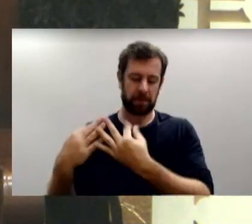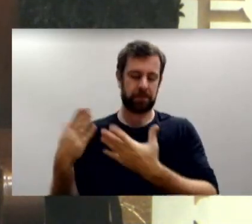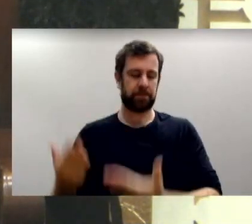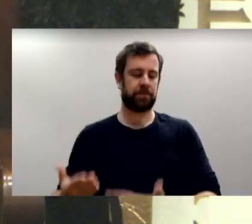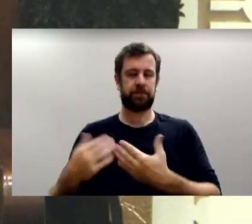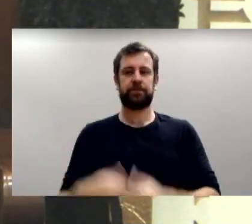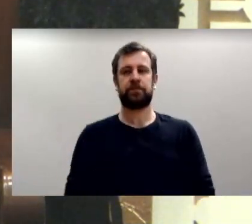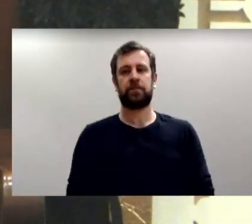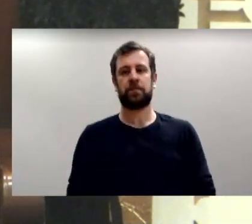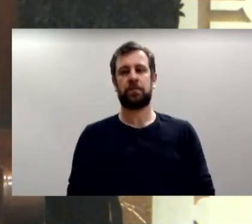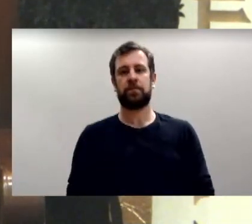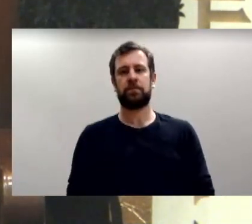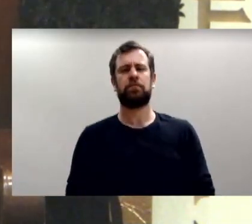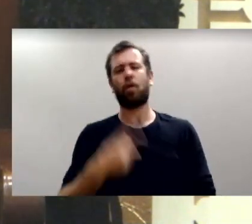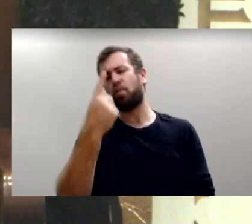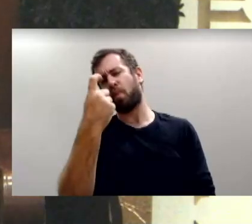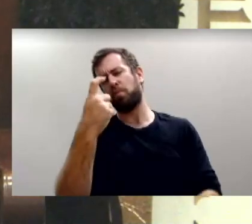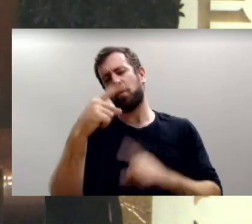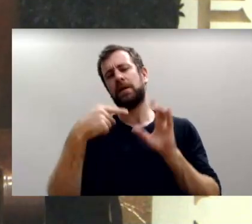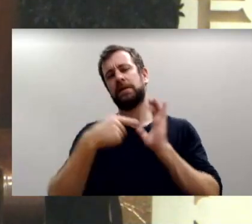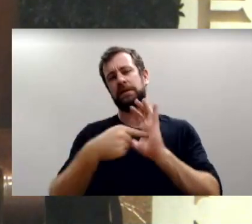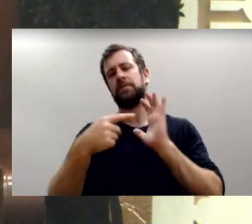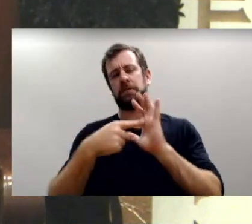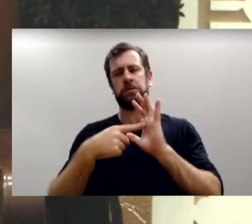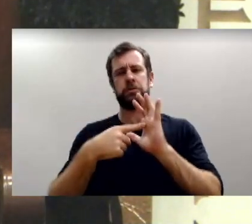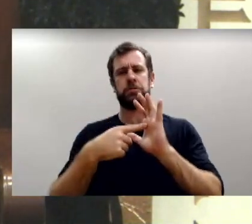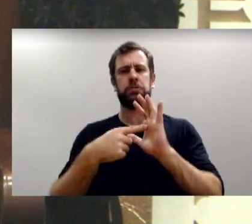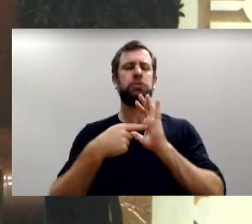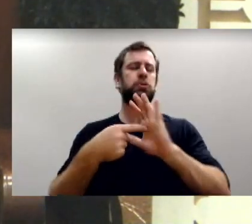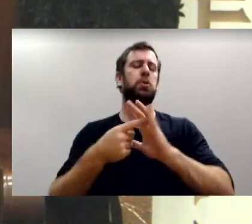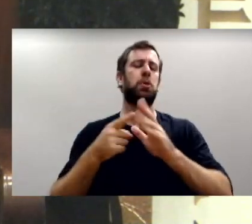Let me go to one more example just to show the